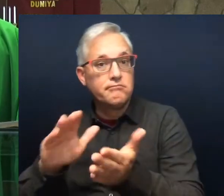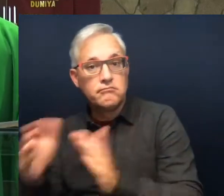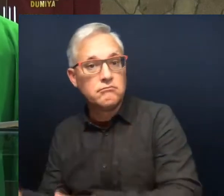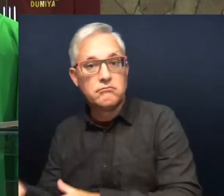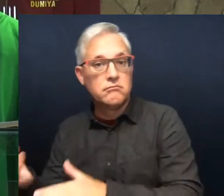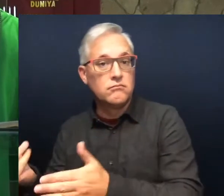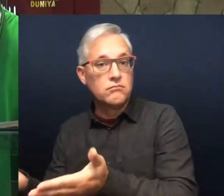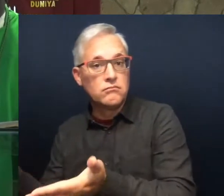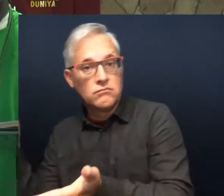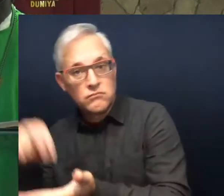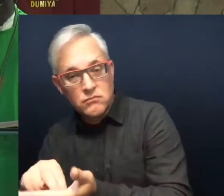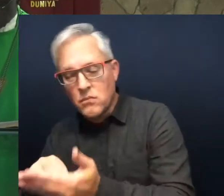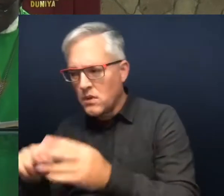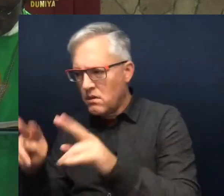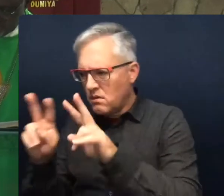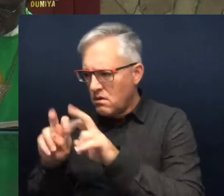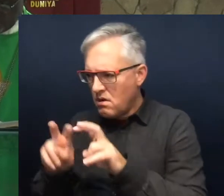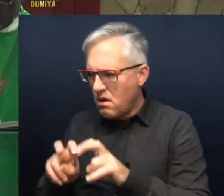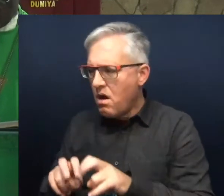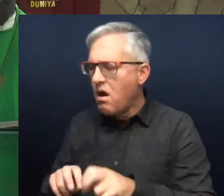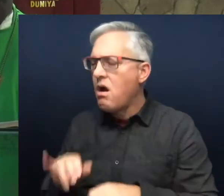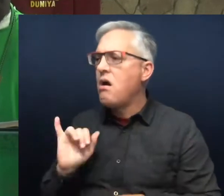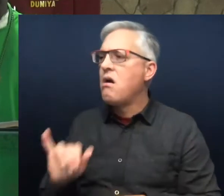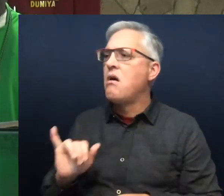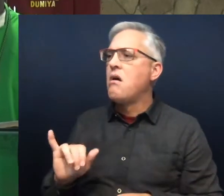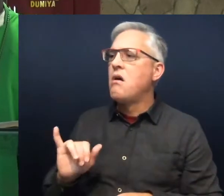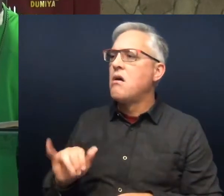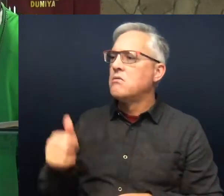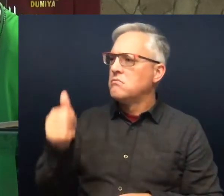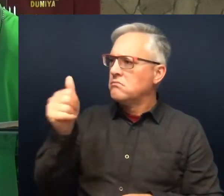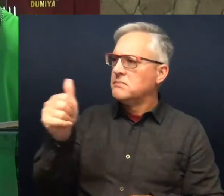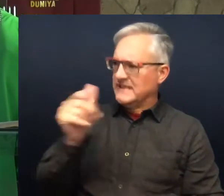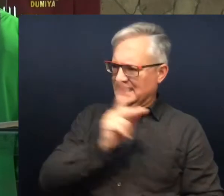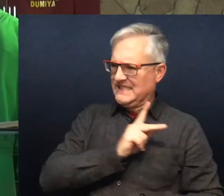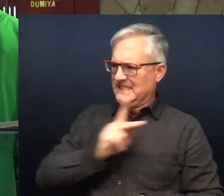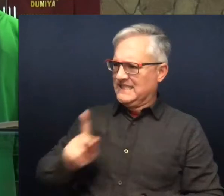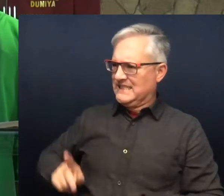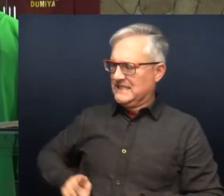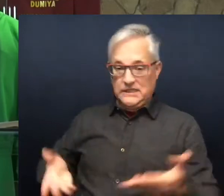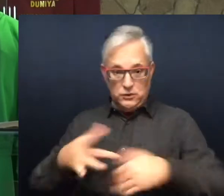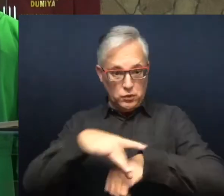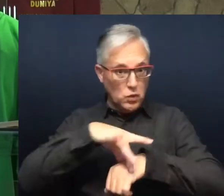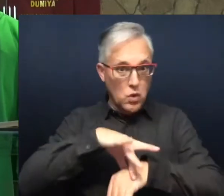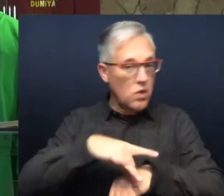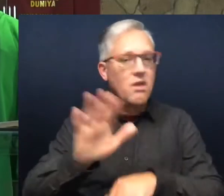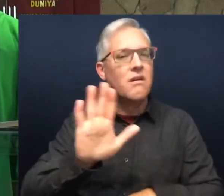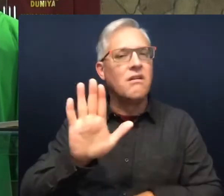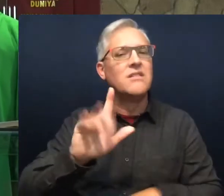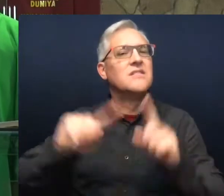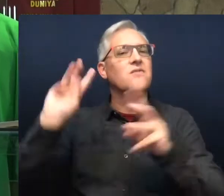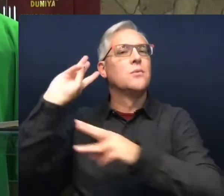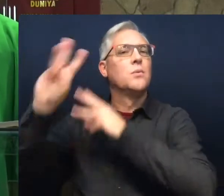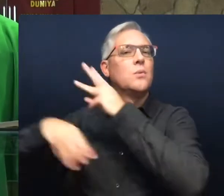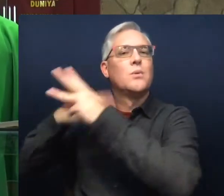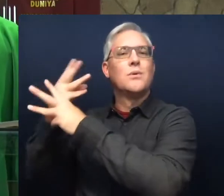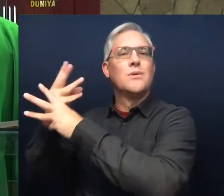resurrection teach us his kingship is indeed not of this world. Worldly kings